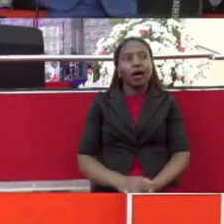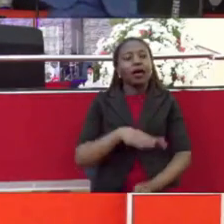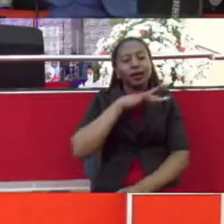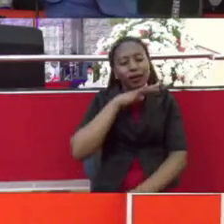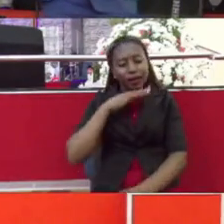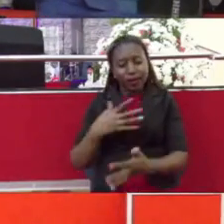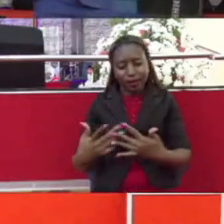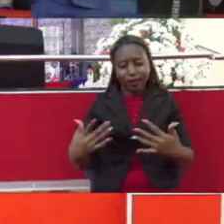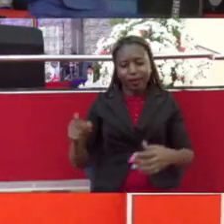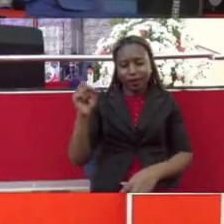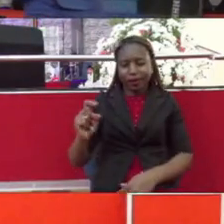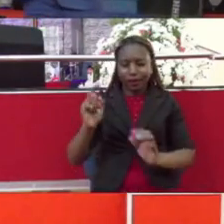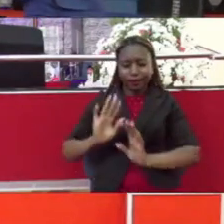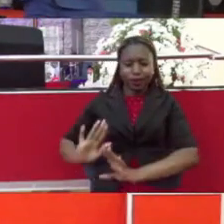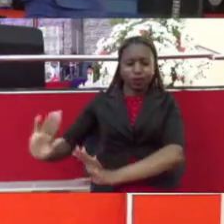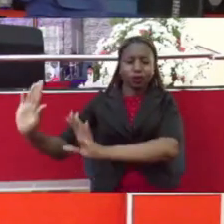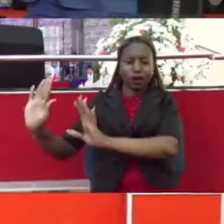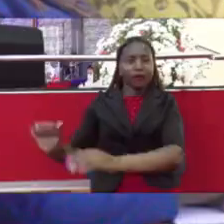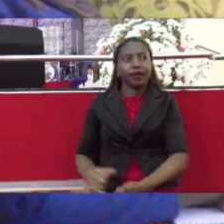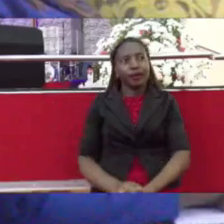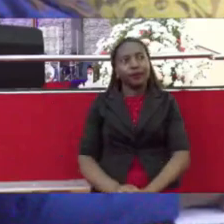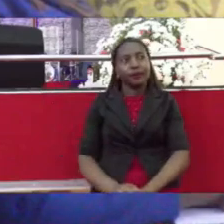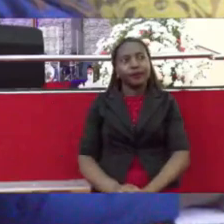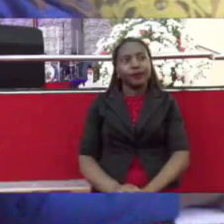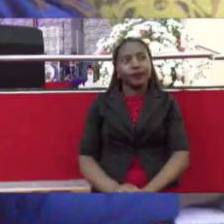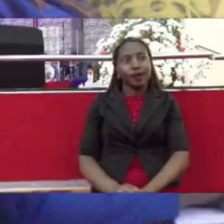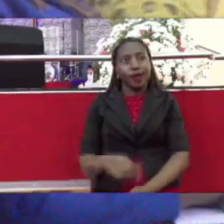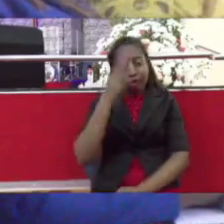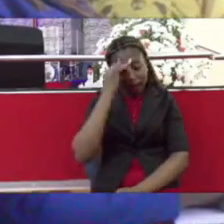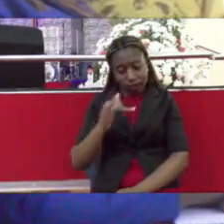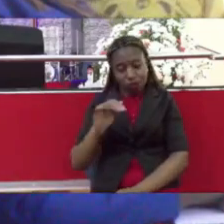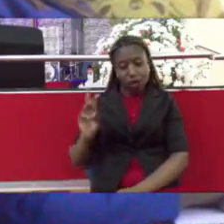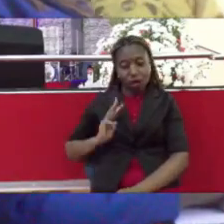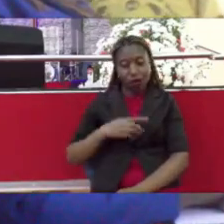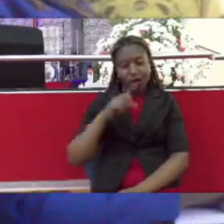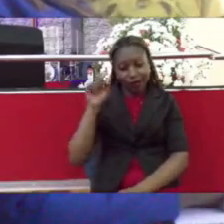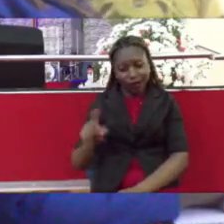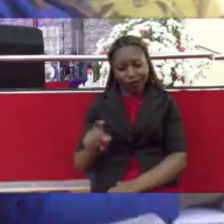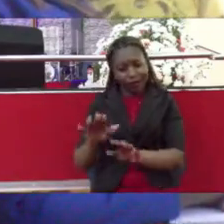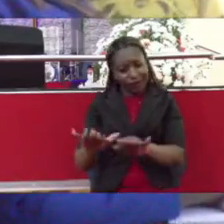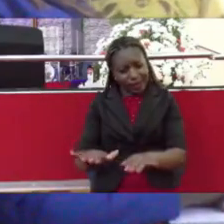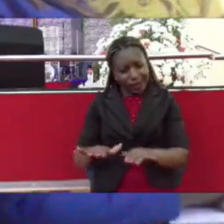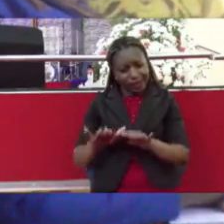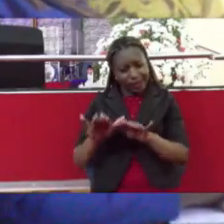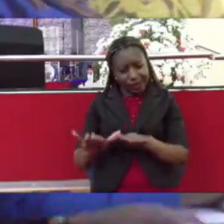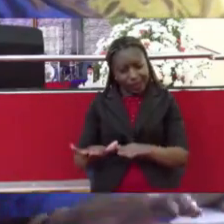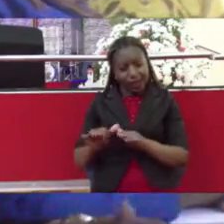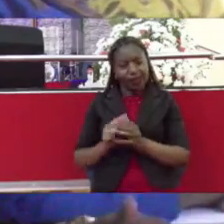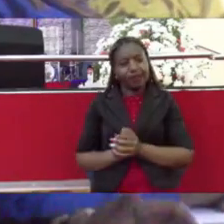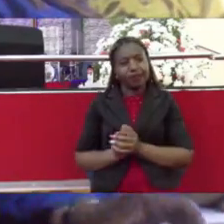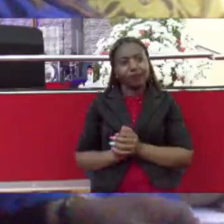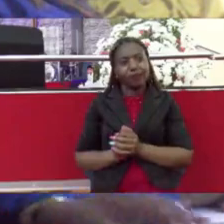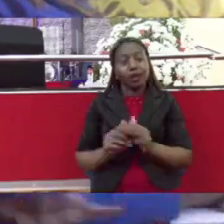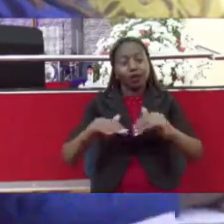ile uchafu kaweze kutenganishwa na kutupwa. That's why we need to be keen. Ndiyo maana tunahitaji kuwa makinifu sana. To